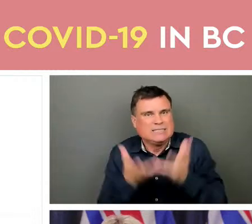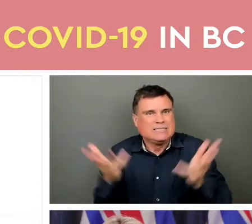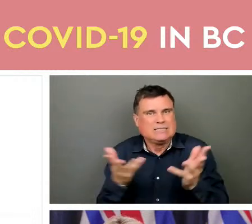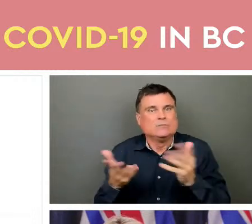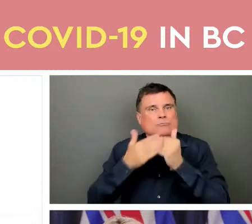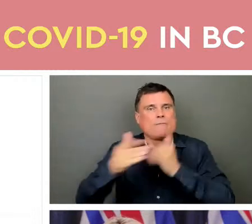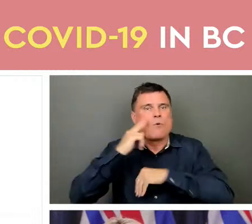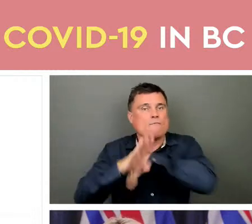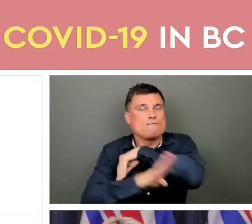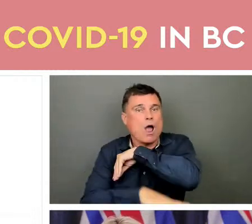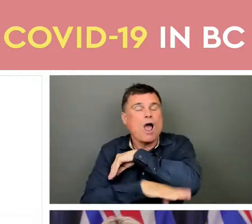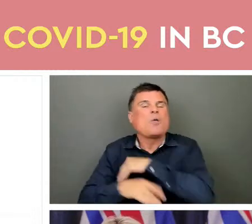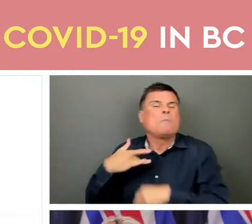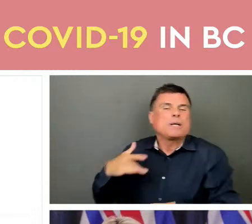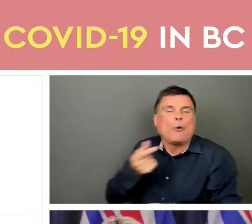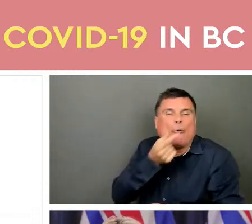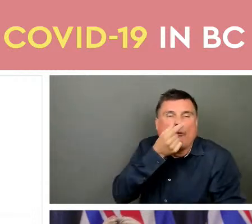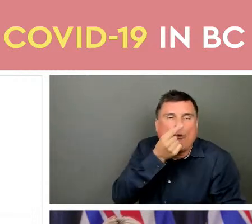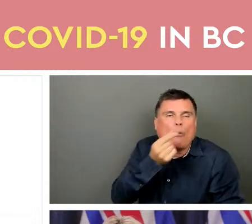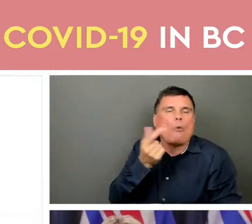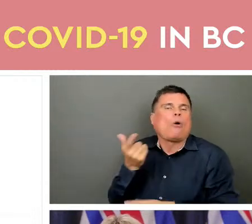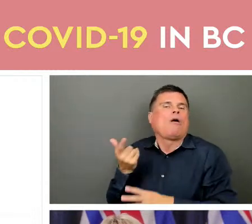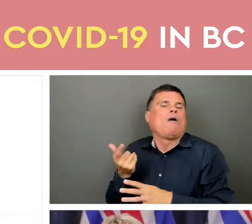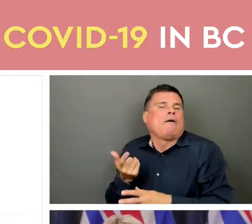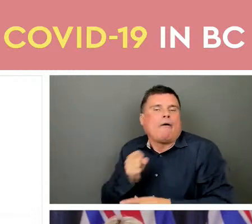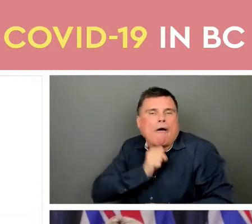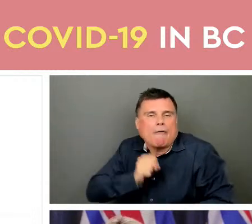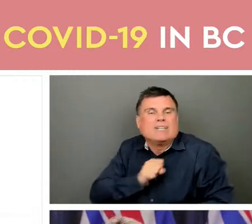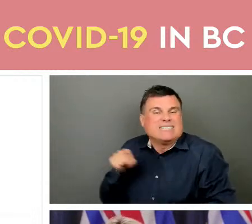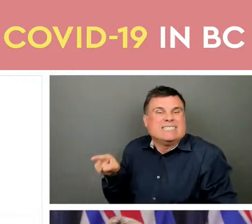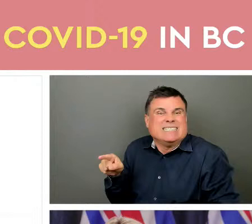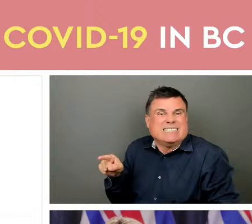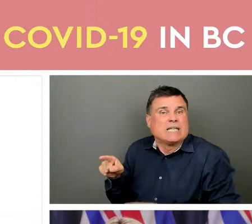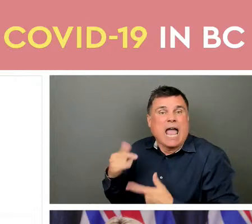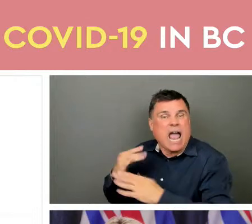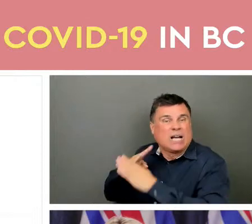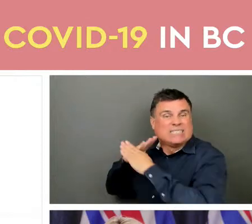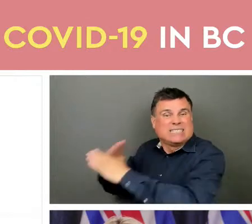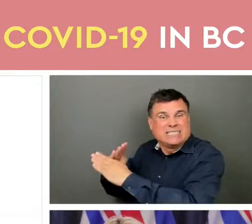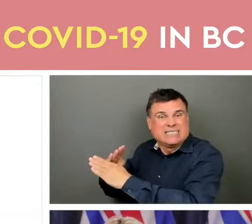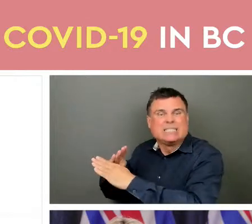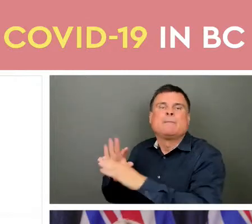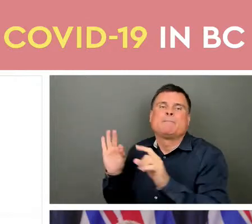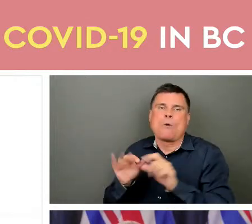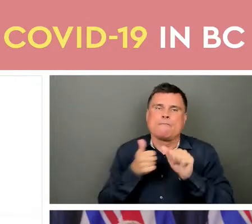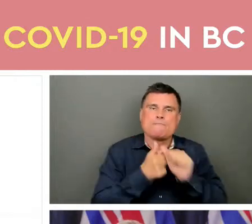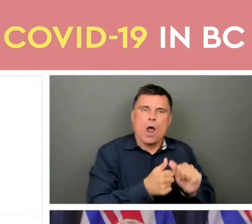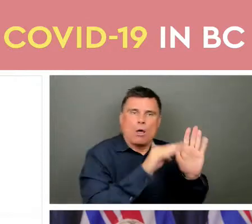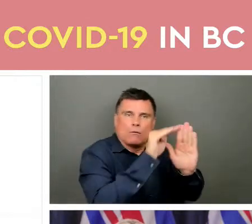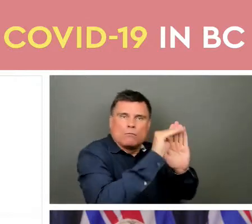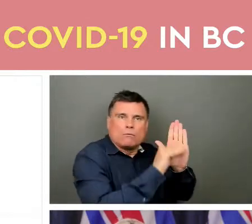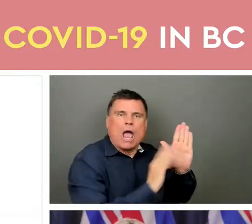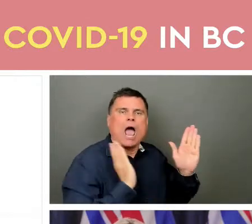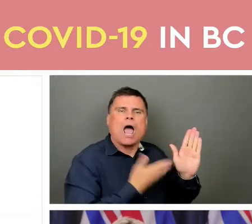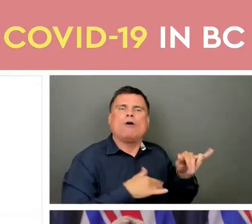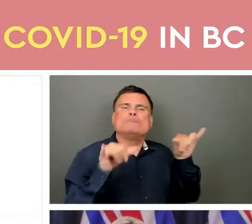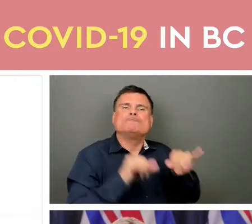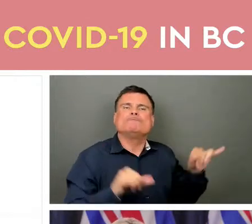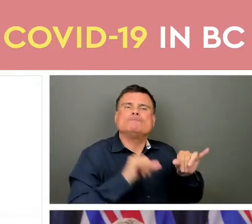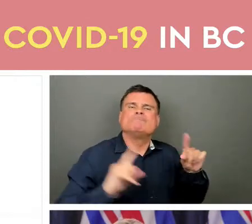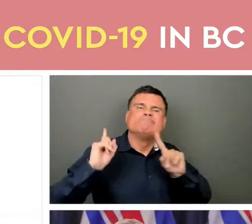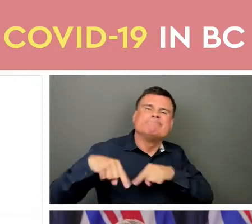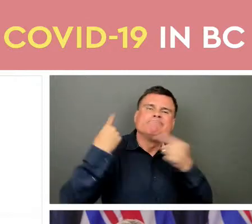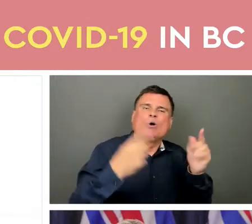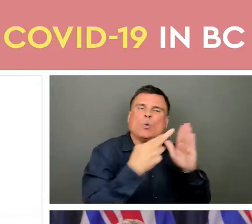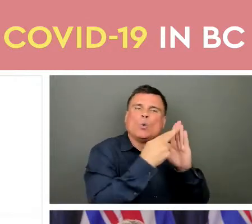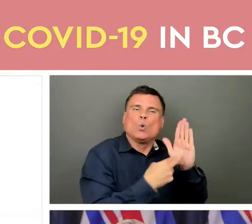get back to spending time with the people that we love, doing the things that we need to do, and having those activities that we love